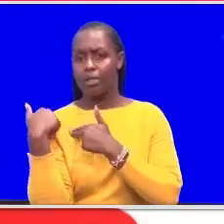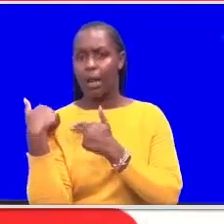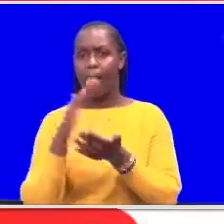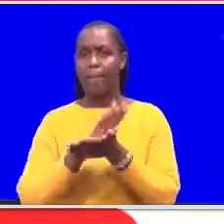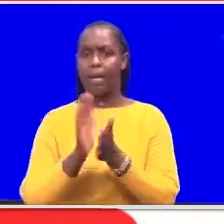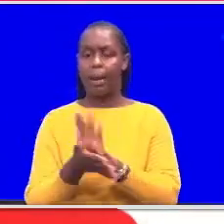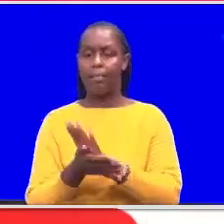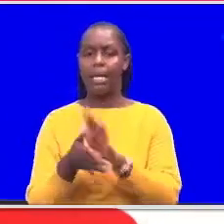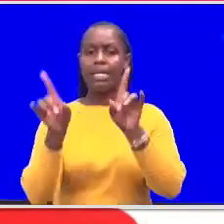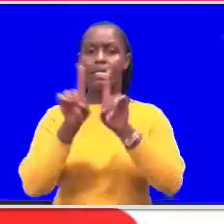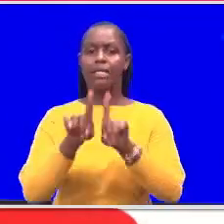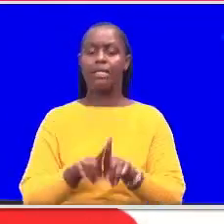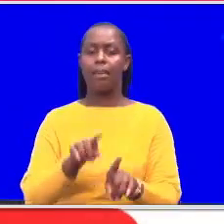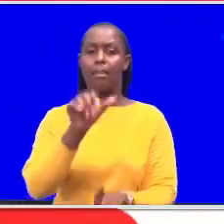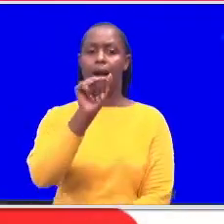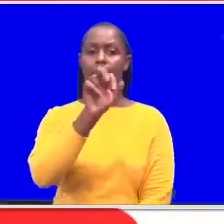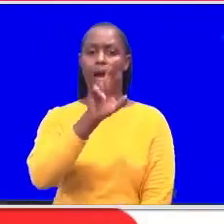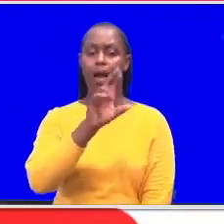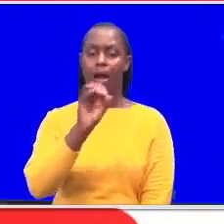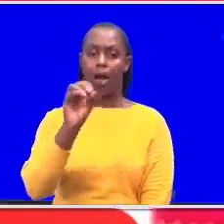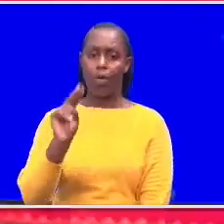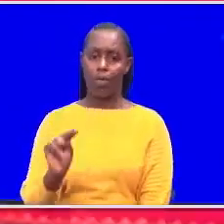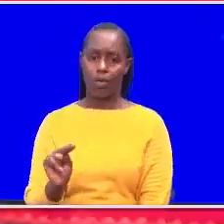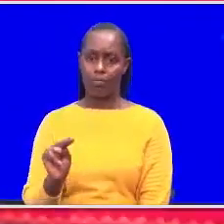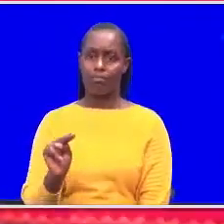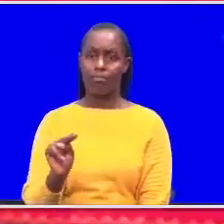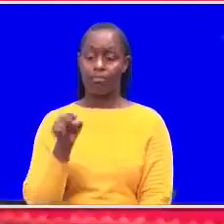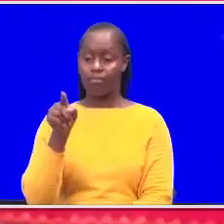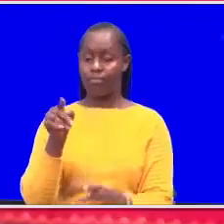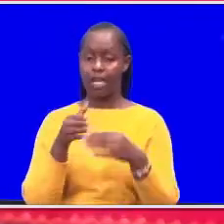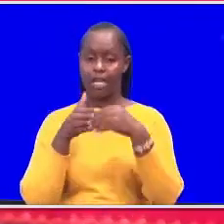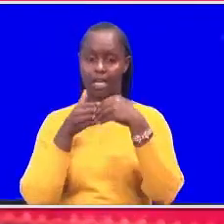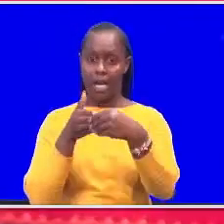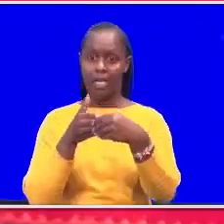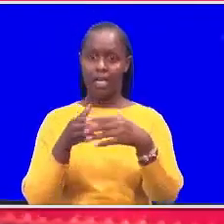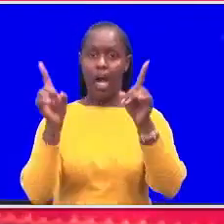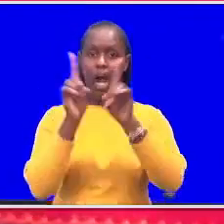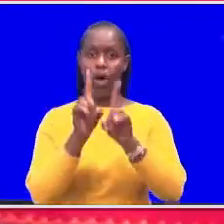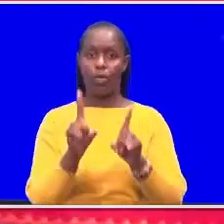Aaron. It abides to be able to guide and also to feed people.